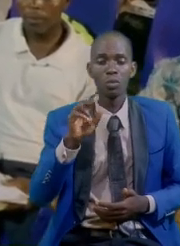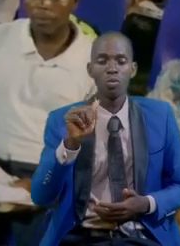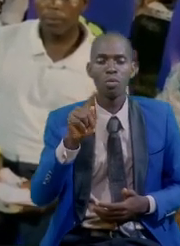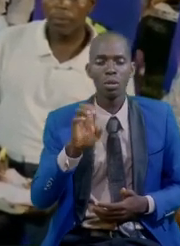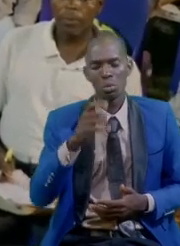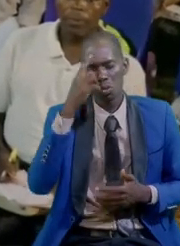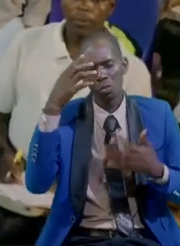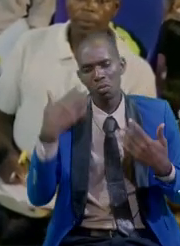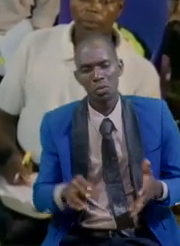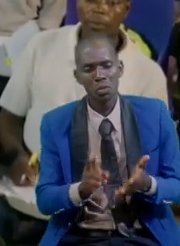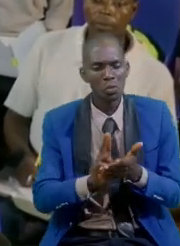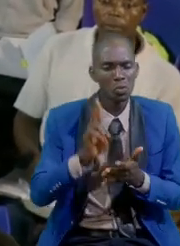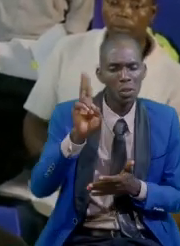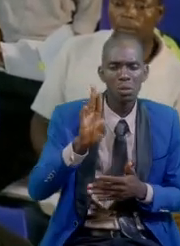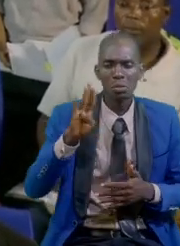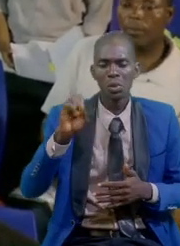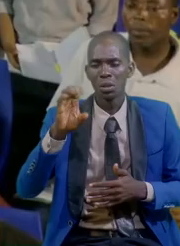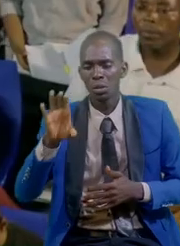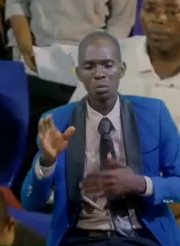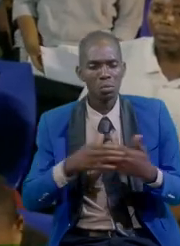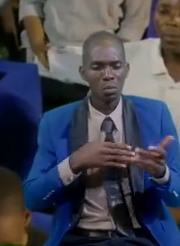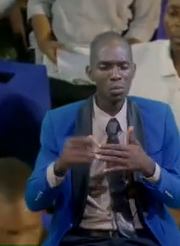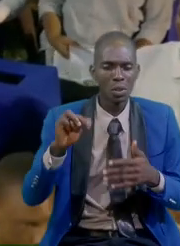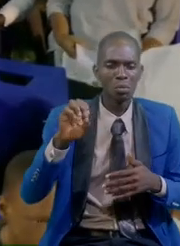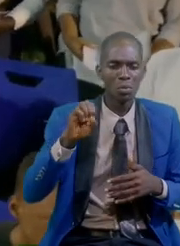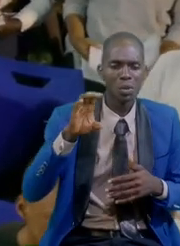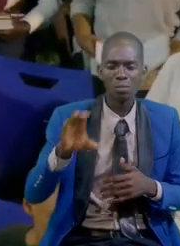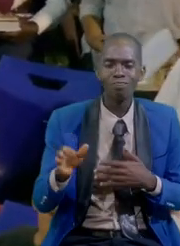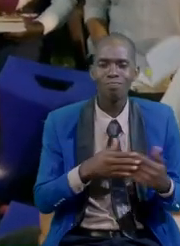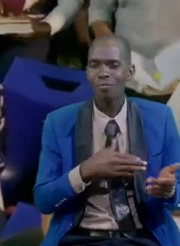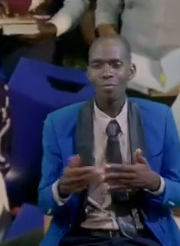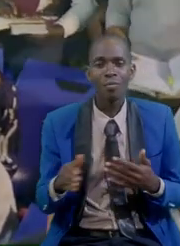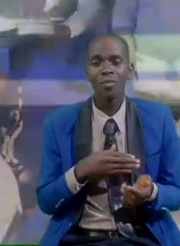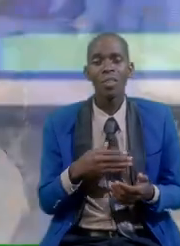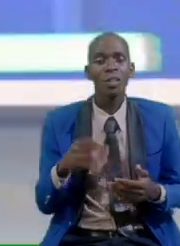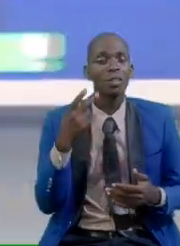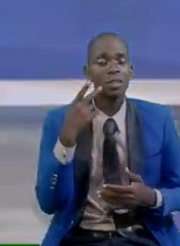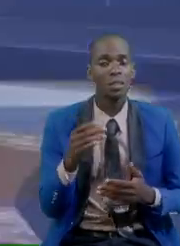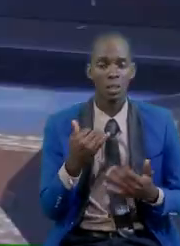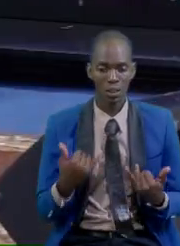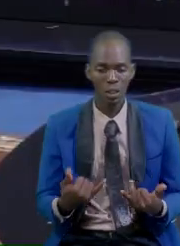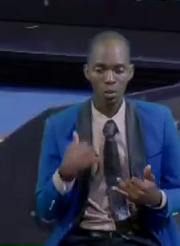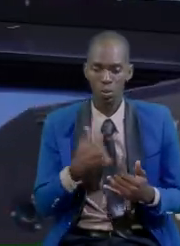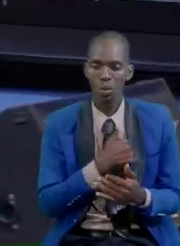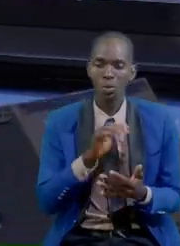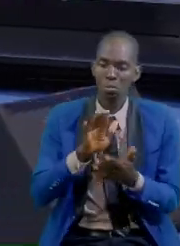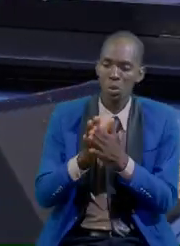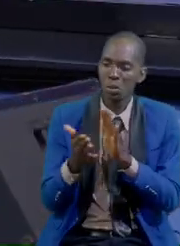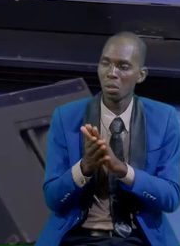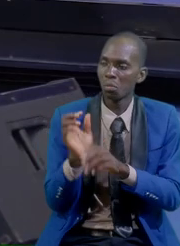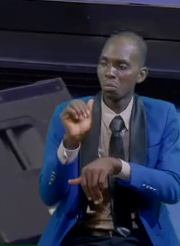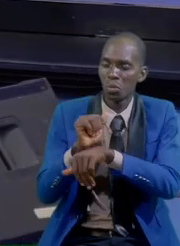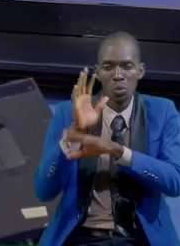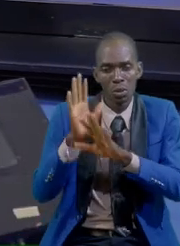us from the stripes of the world. And now we're working, and we're managers, we're directors, we're